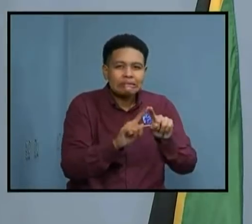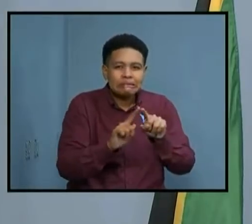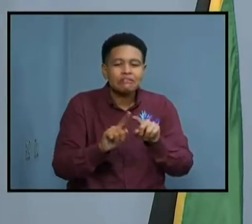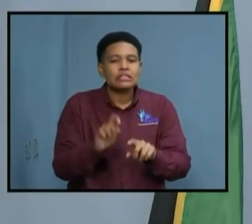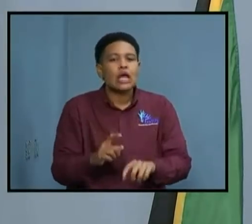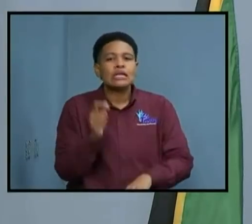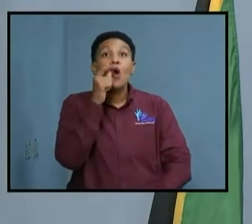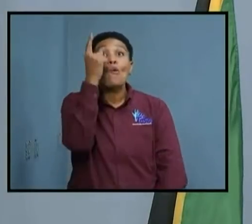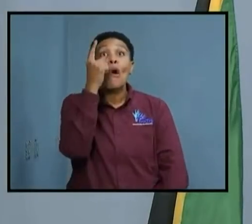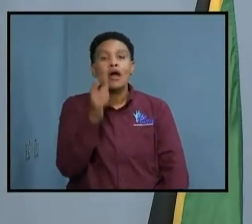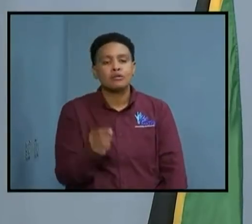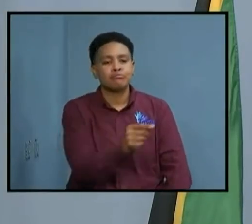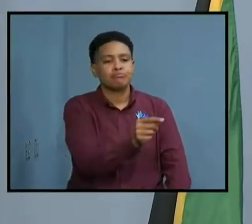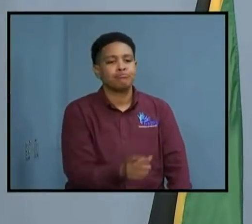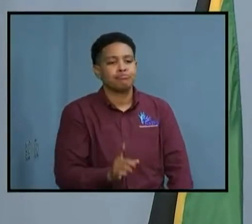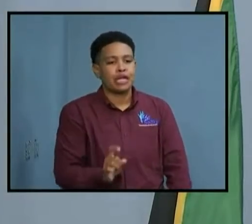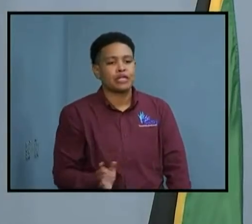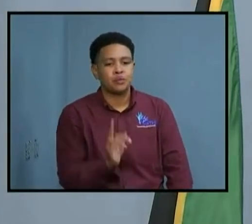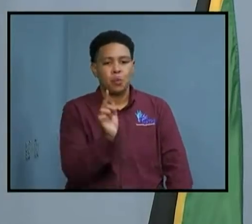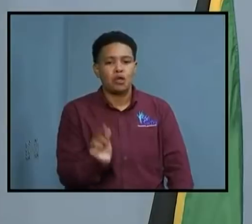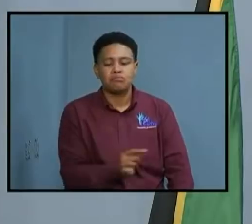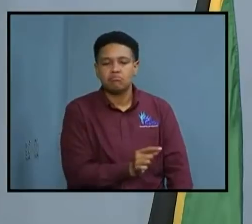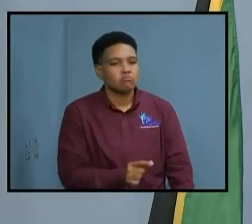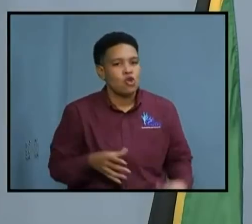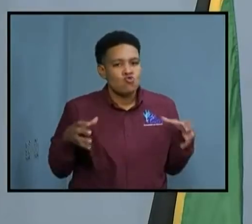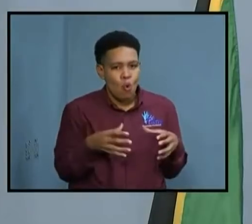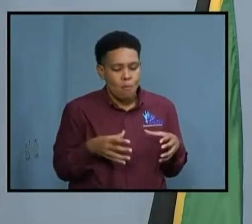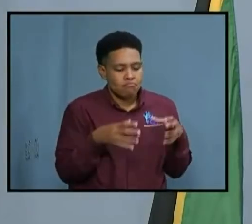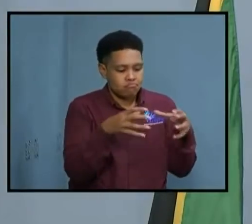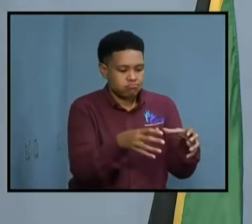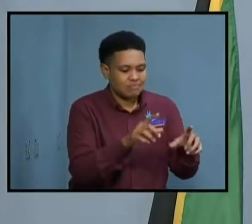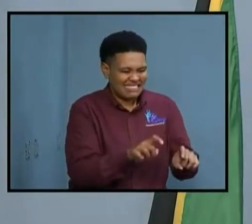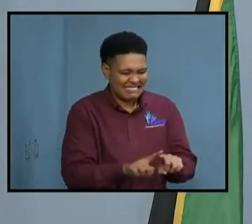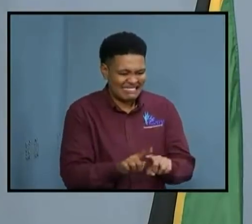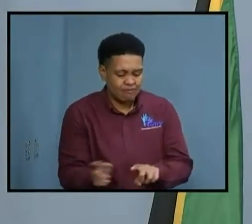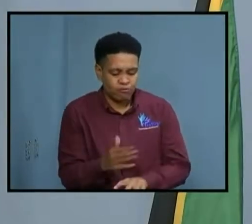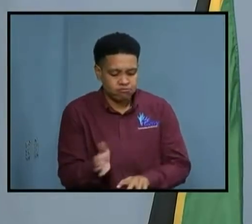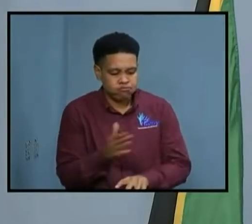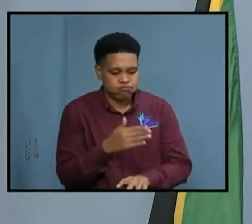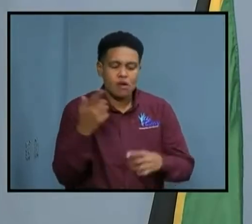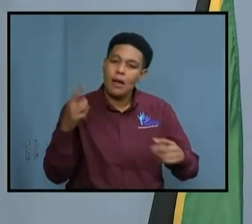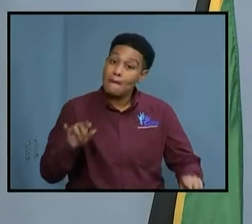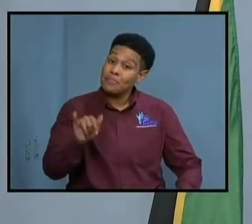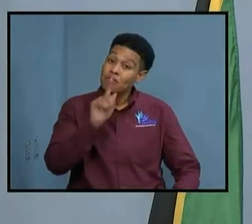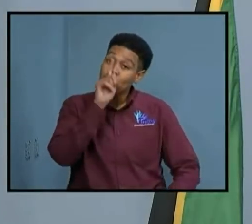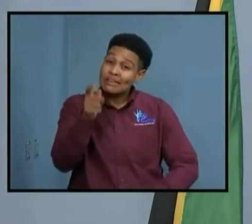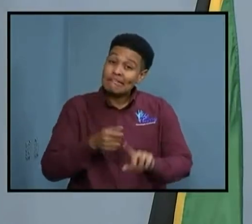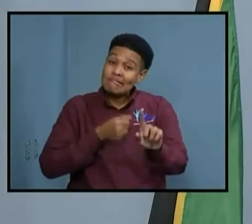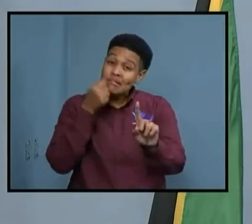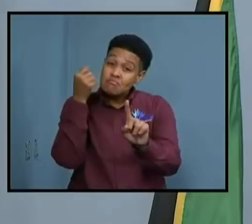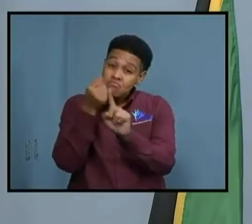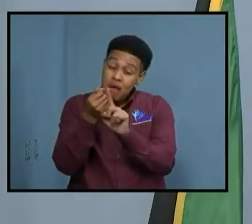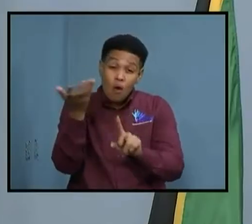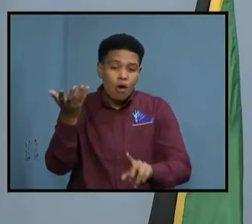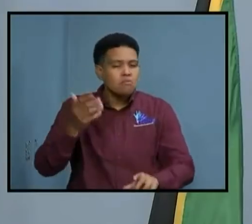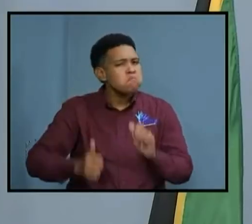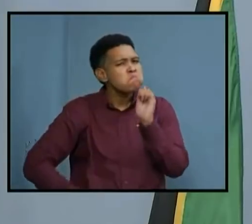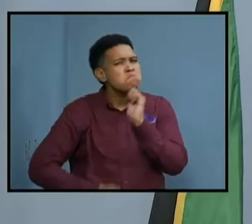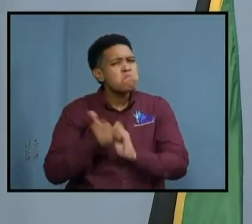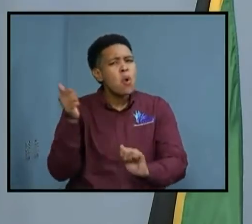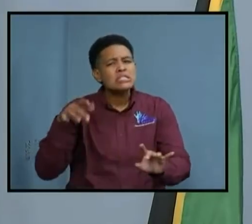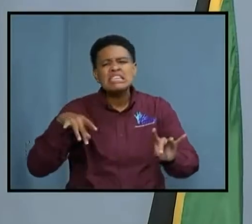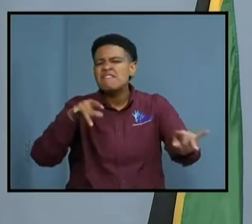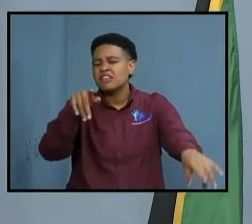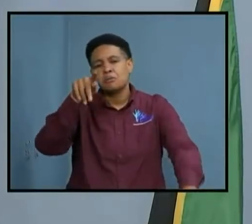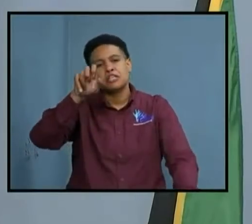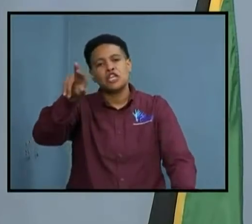the consideration. But that is, in fact, the most efficient PCR rapid test. The other